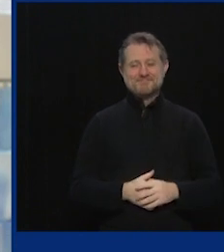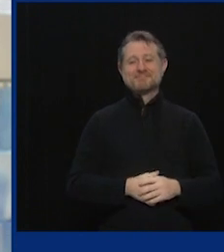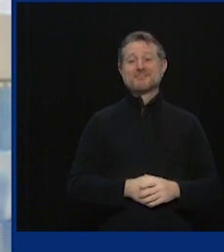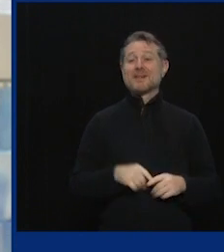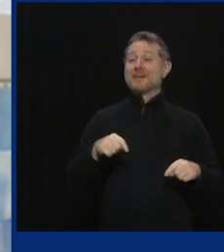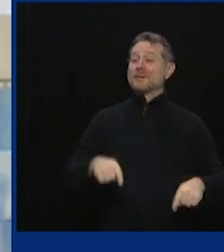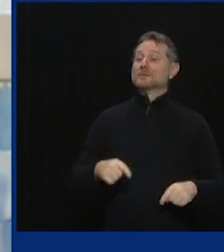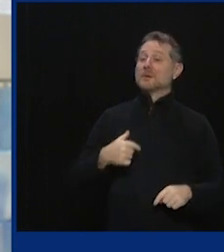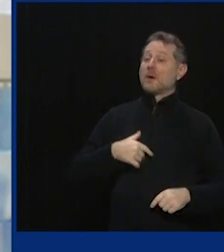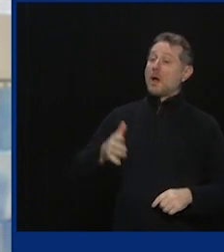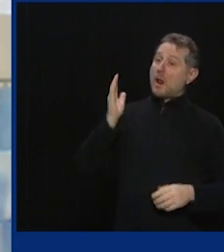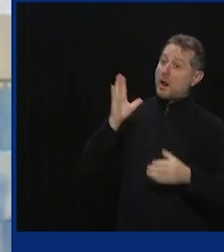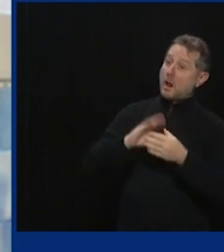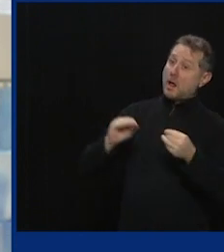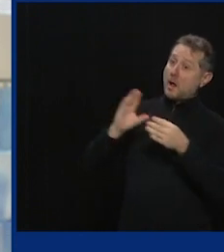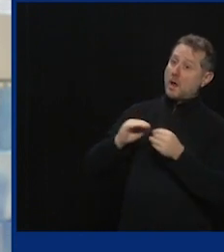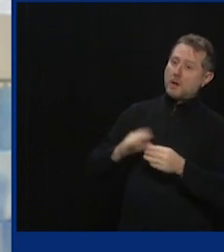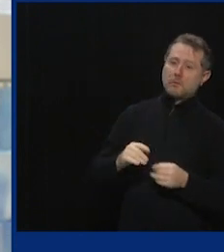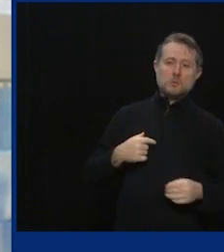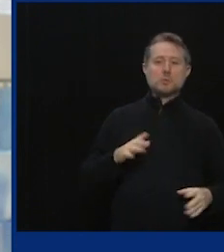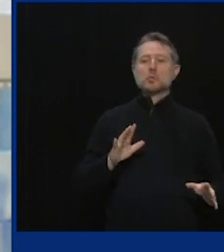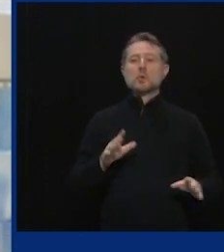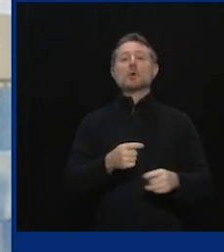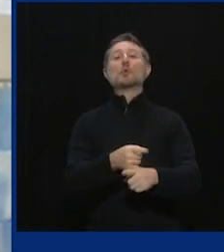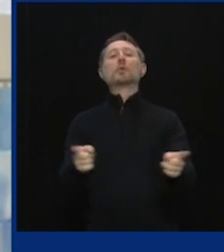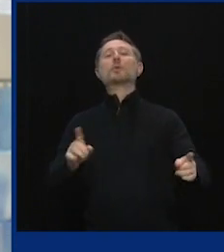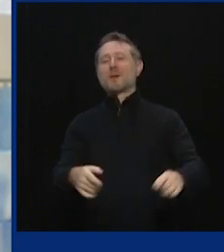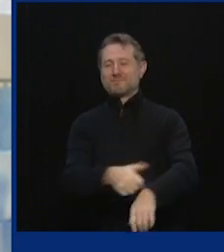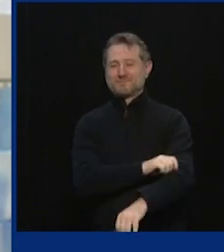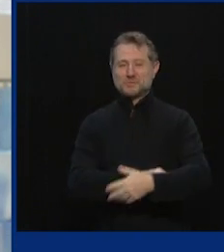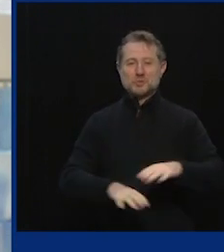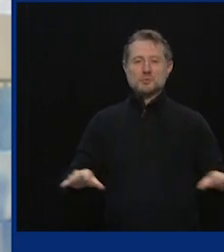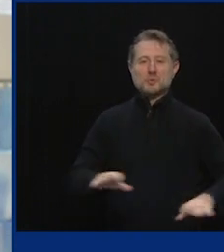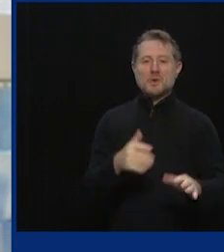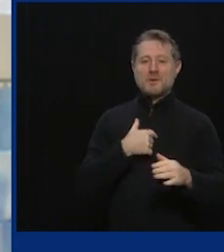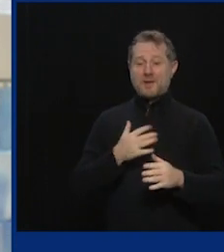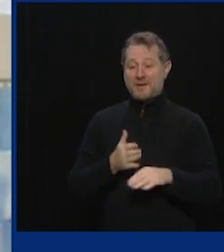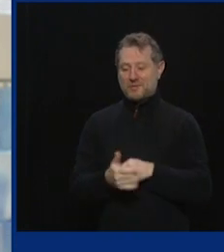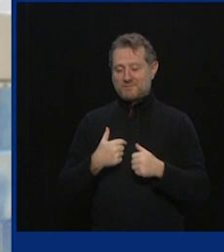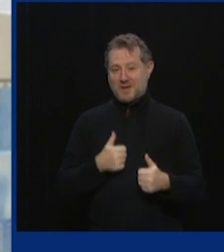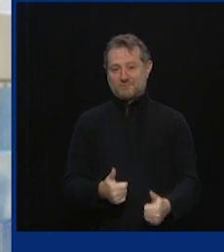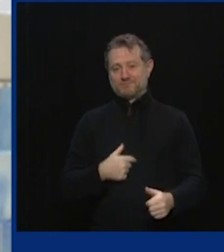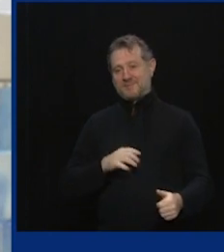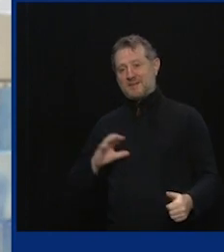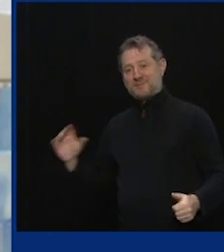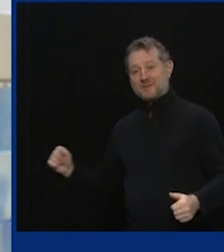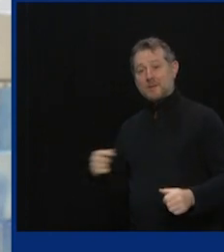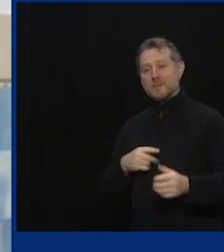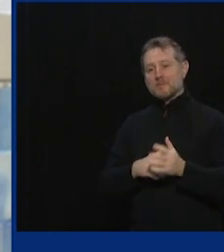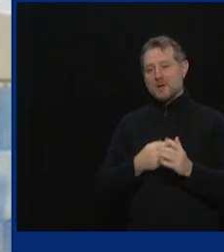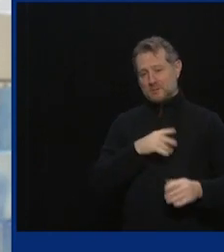It's about what you're going to do and we're going to do when we leave here and directly affect the